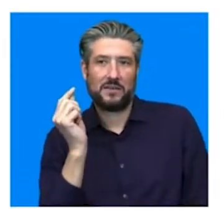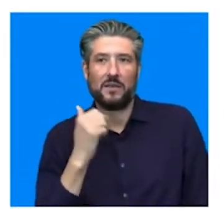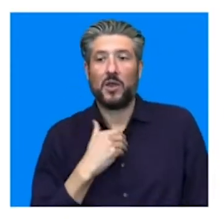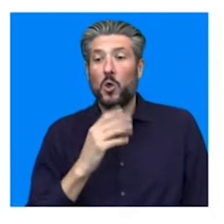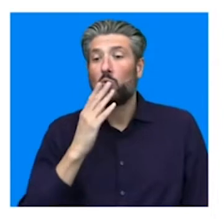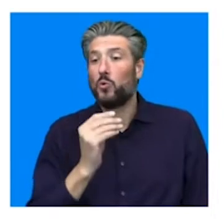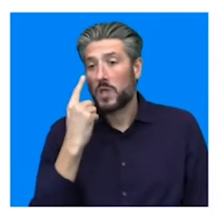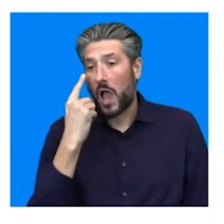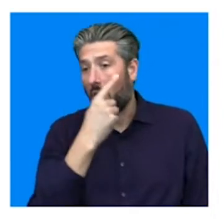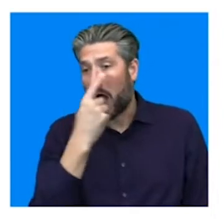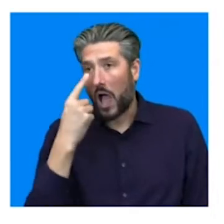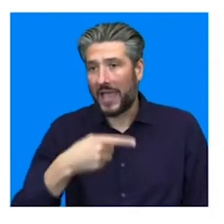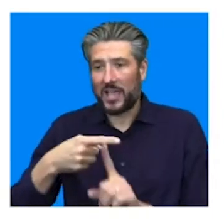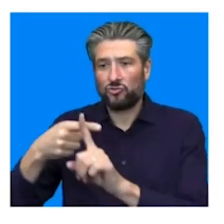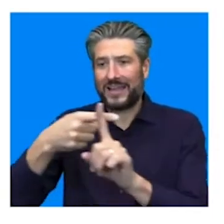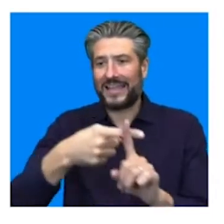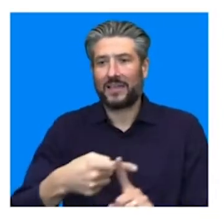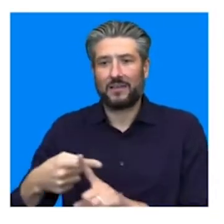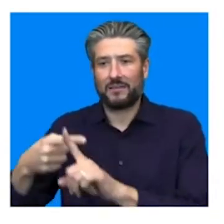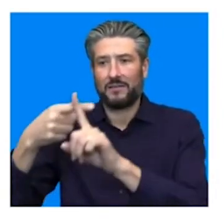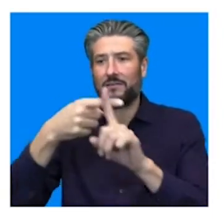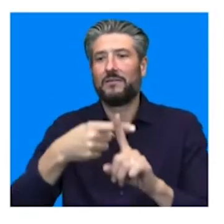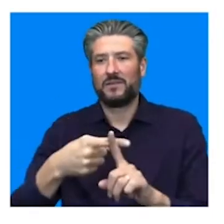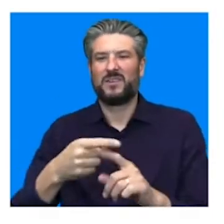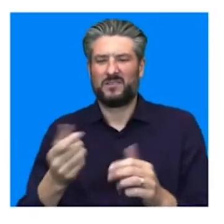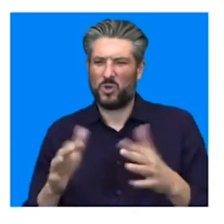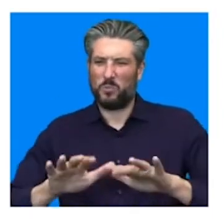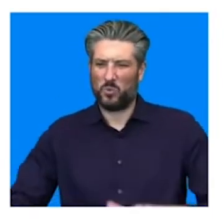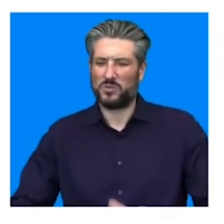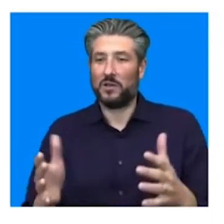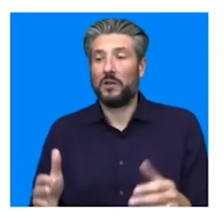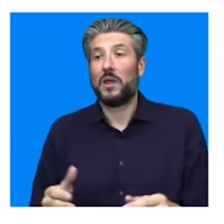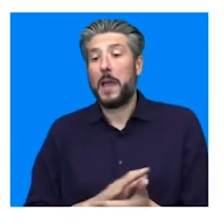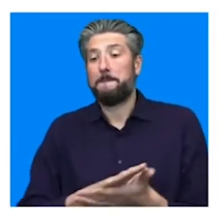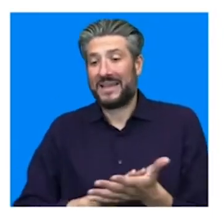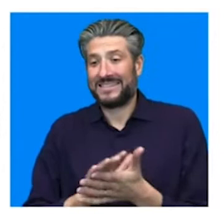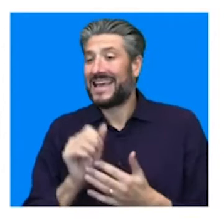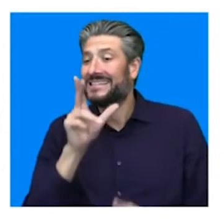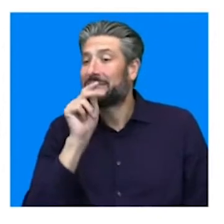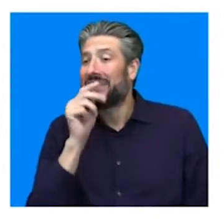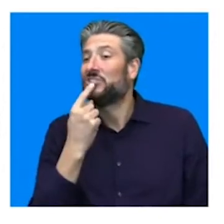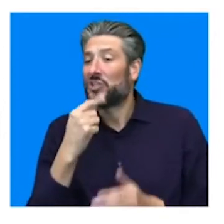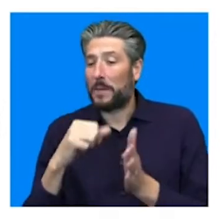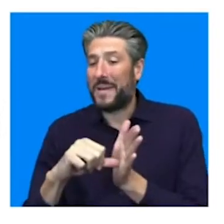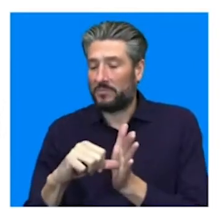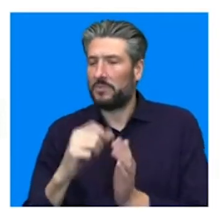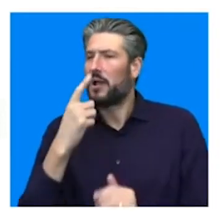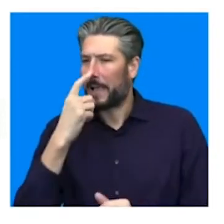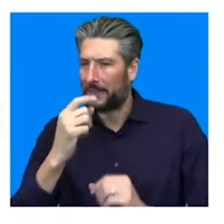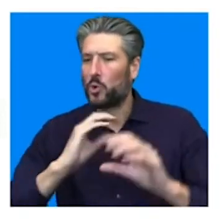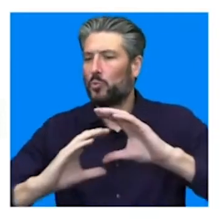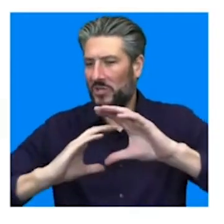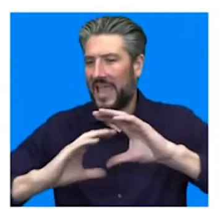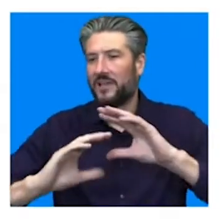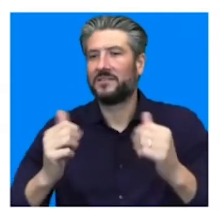through eye-controlled computers, which enables people with a speech impairment to communicate effectively. And this is often referred to as AAC,